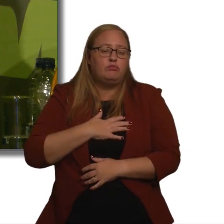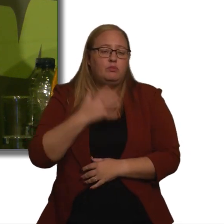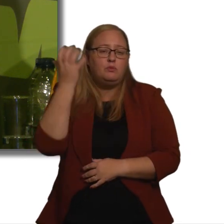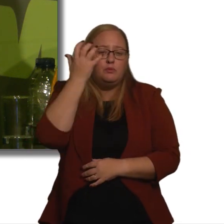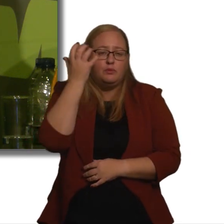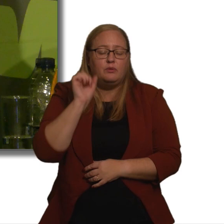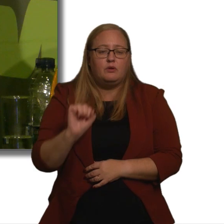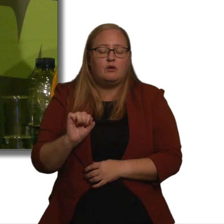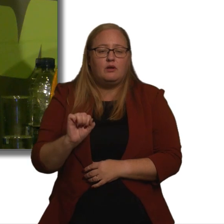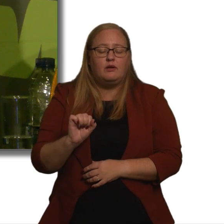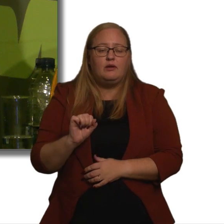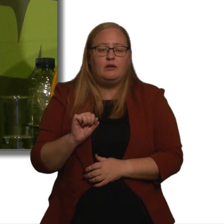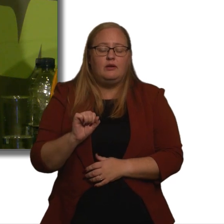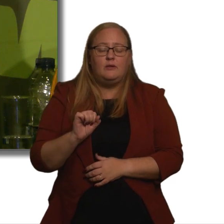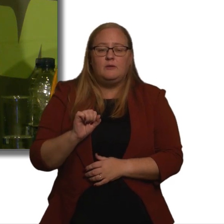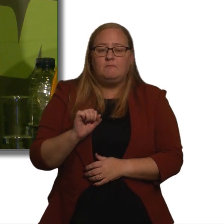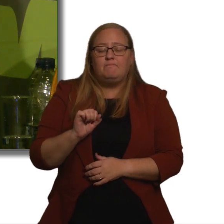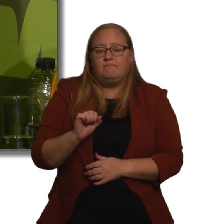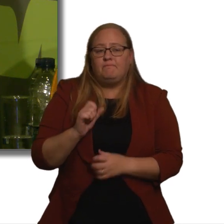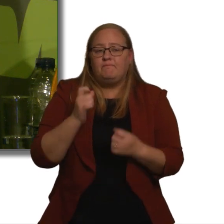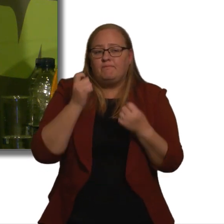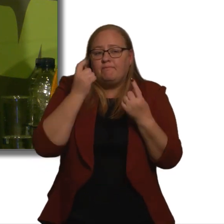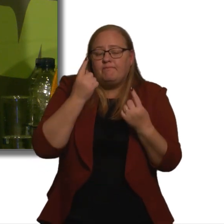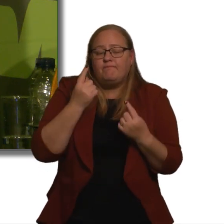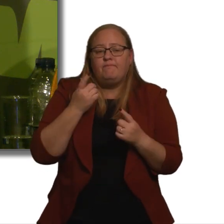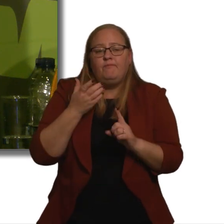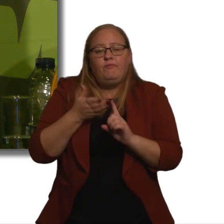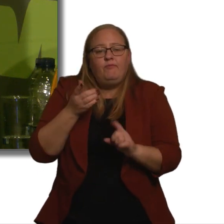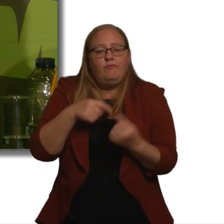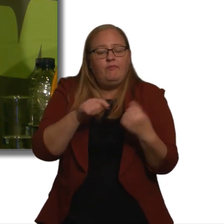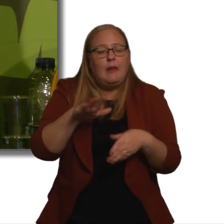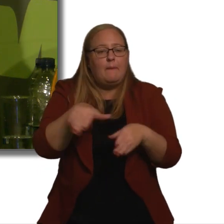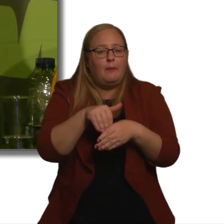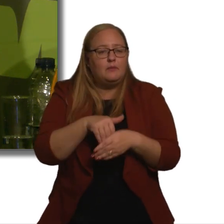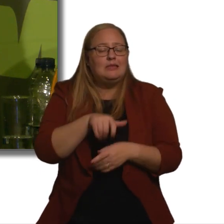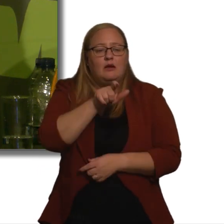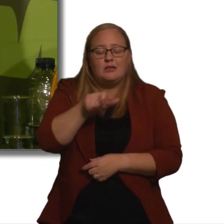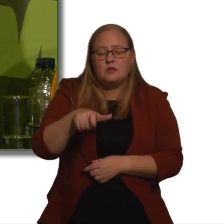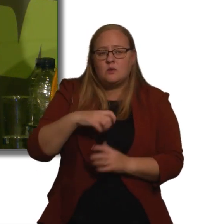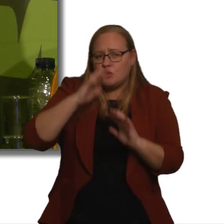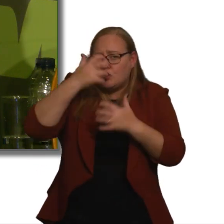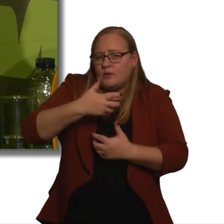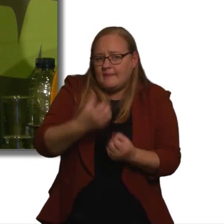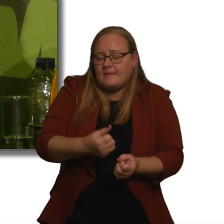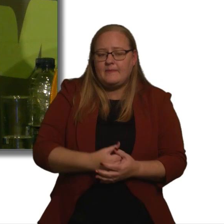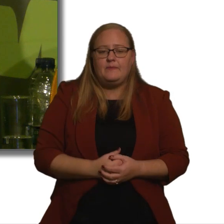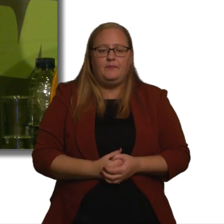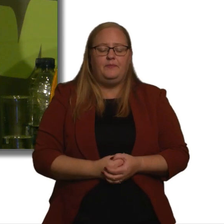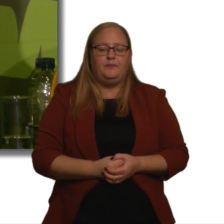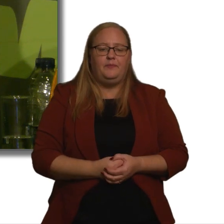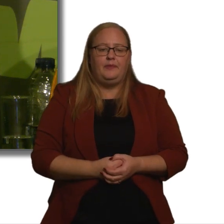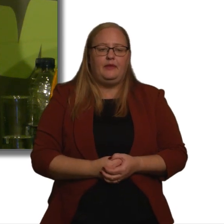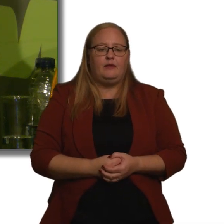we recognise that this is an issue of concern for you, our members, and for our customers. All of us at